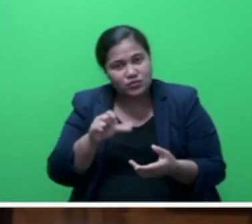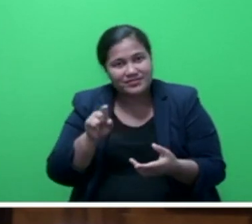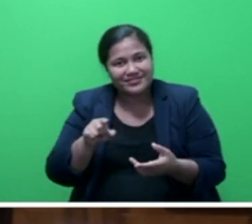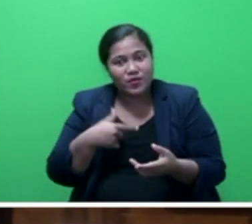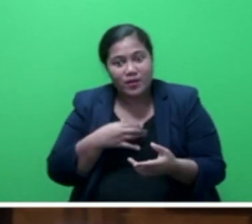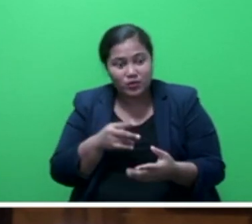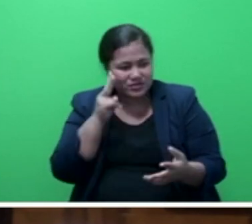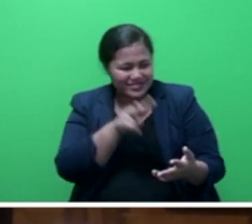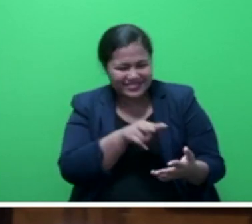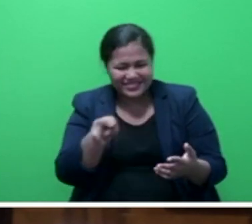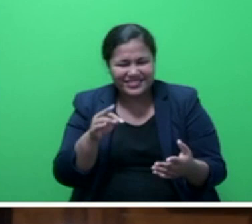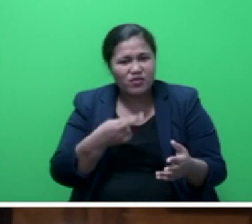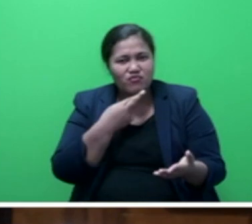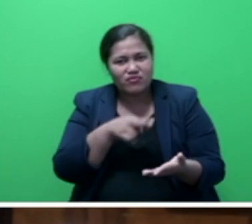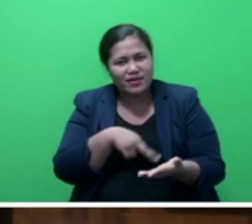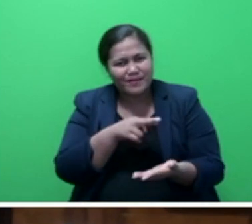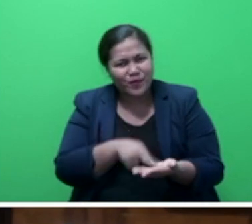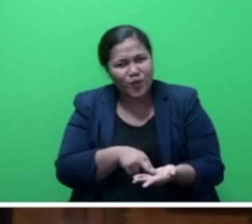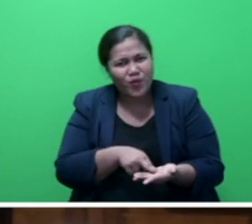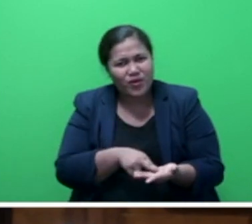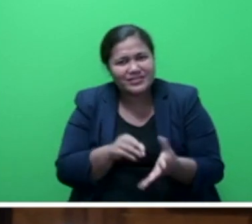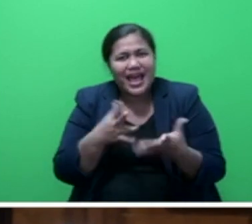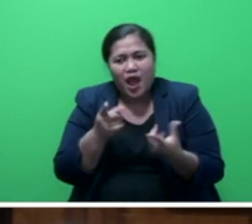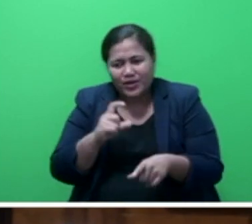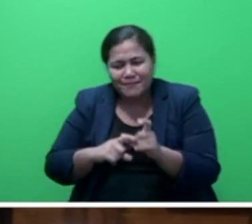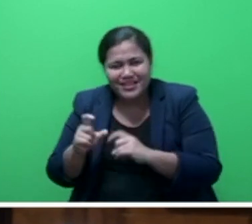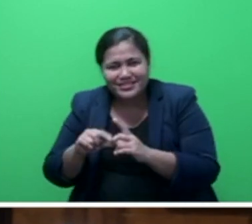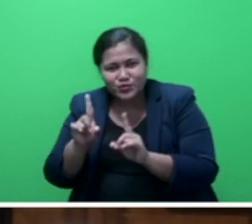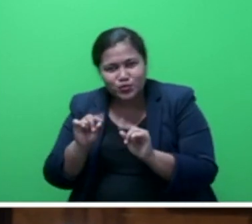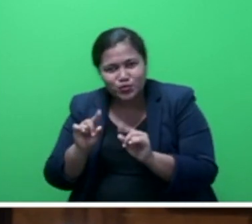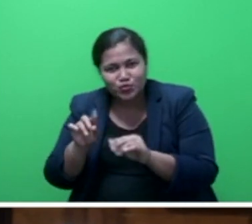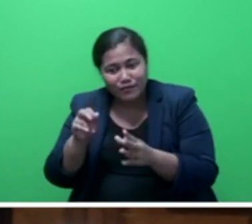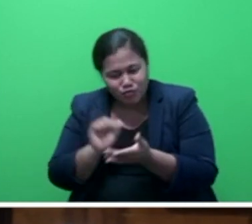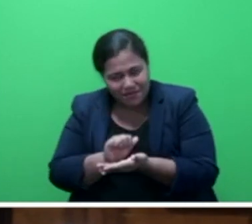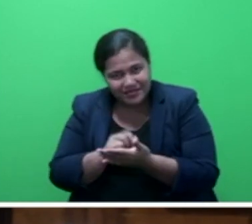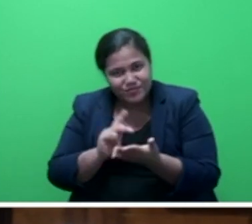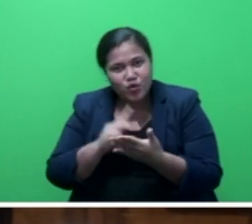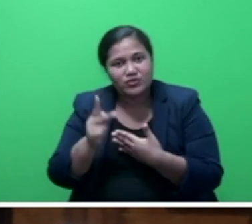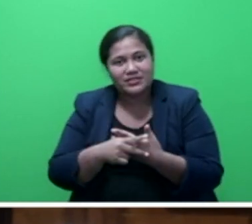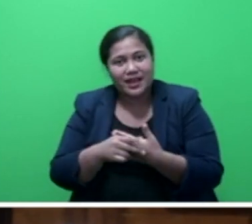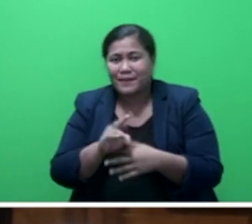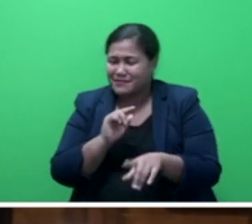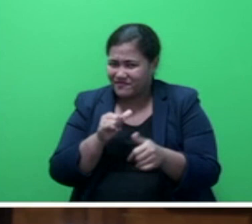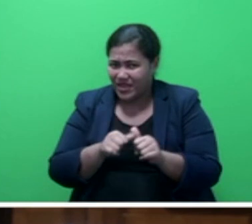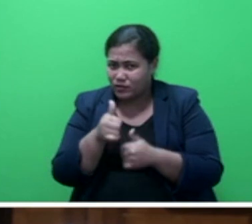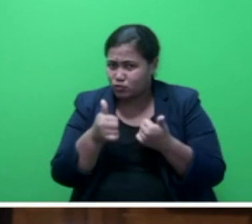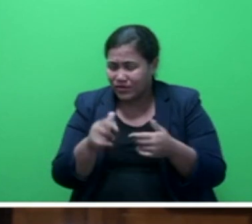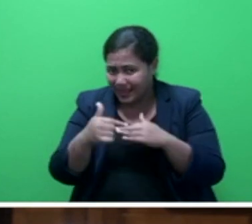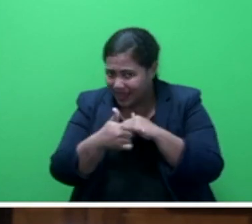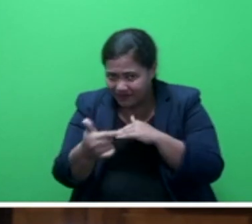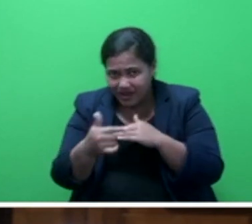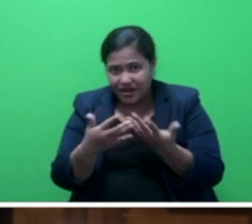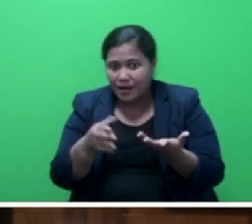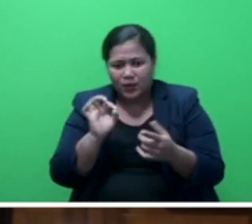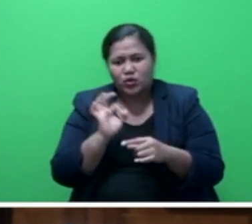to look at the track record, the capacity to be able to deliver the particular project at a quality level, so we don't actually have to